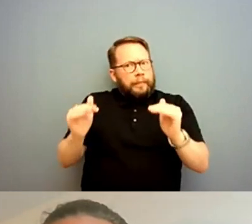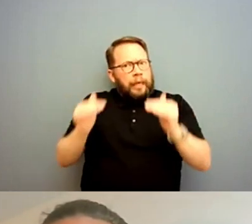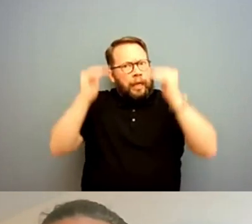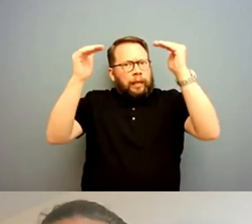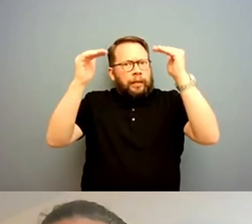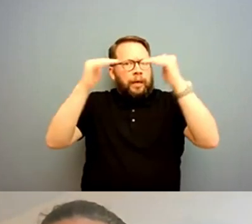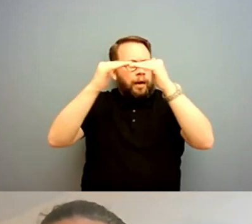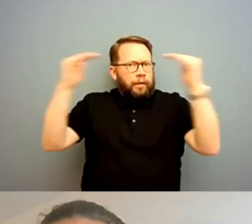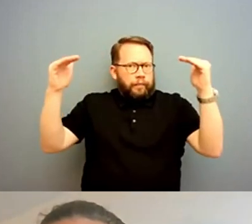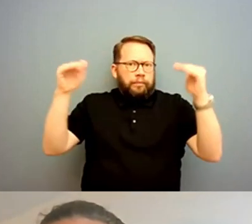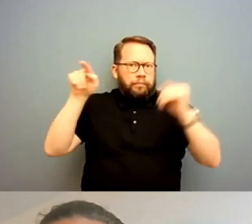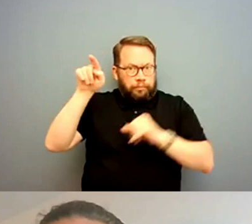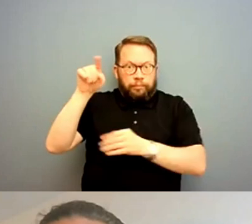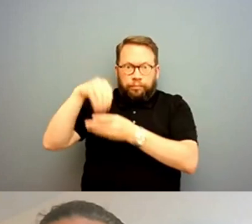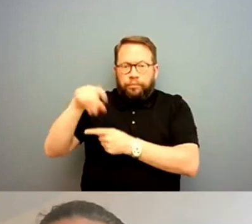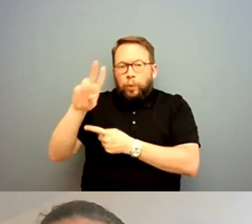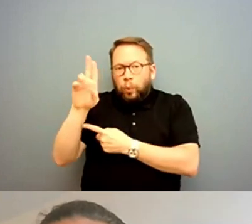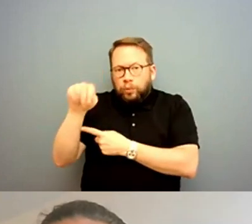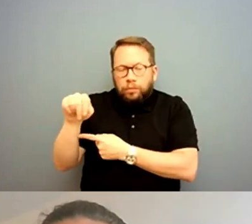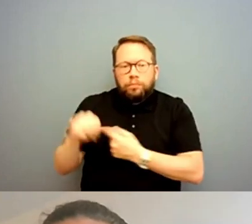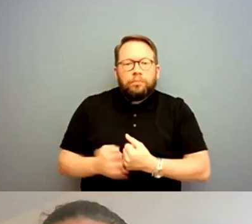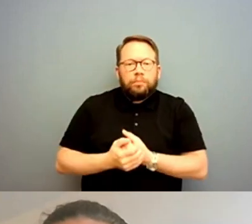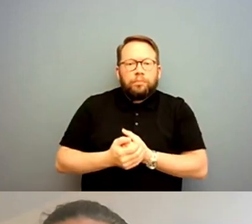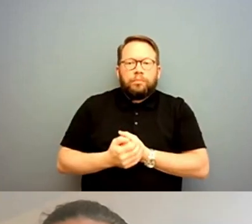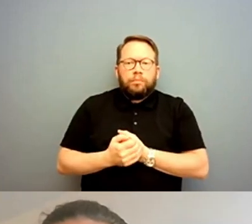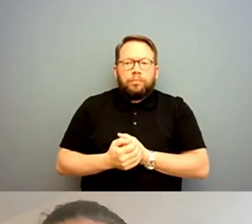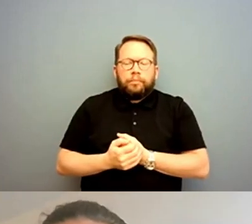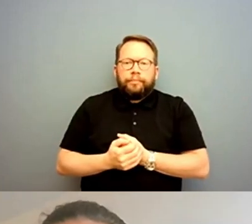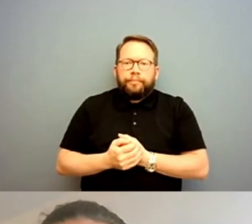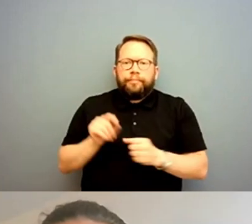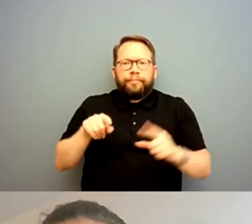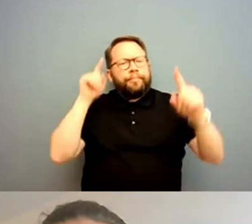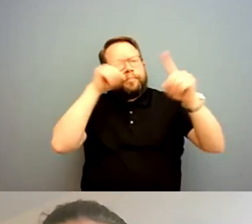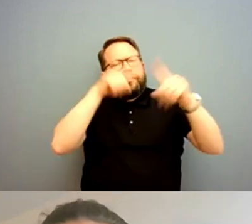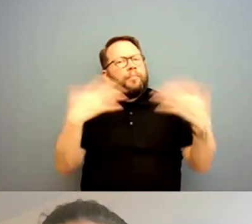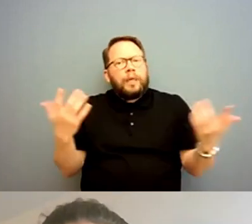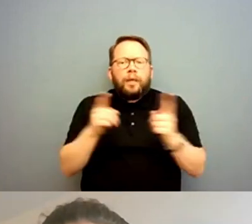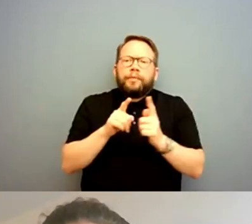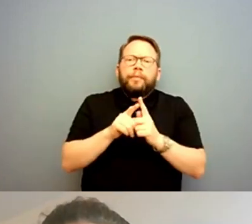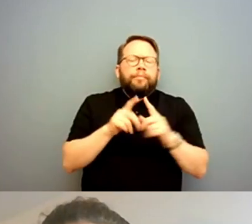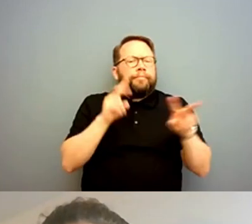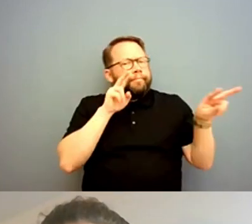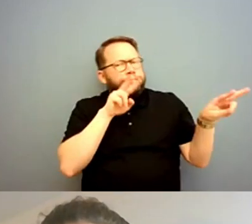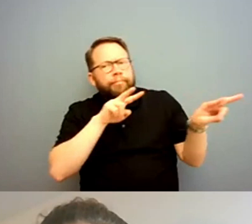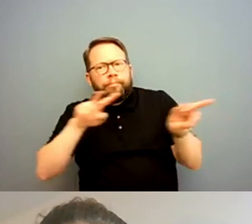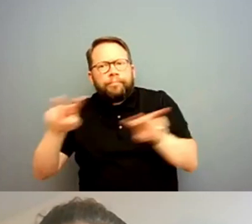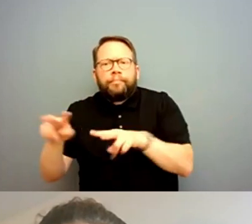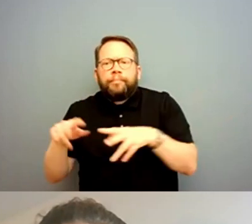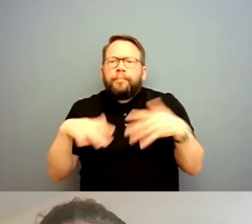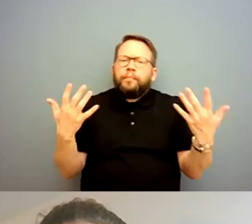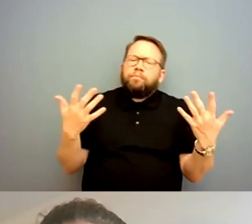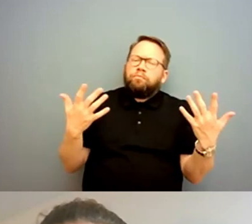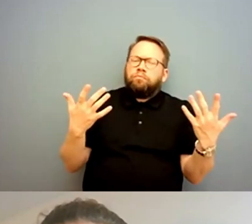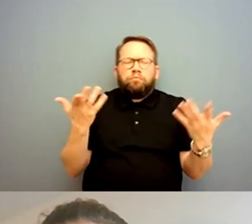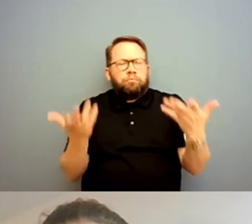framing for what a convention might contain, what it could look like. But it was left very